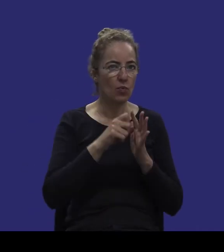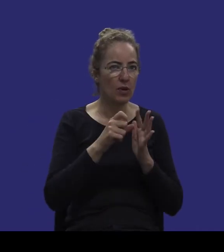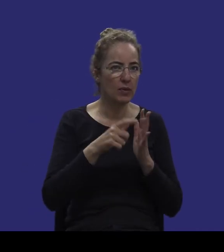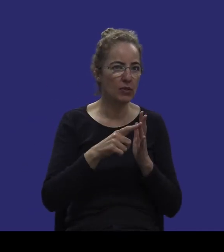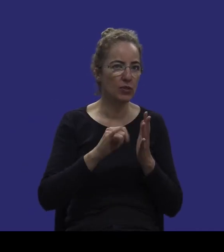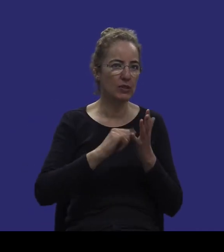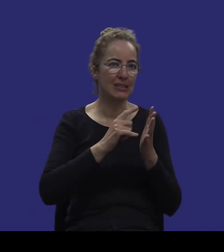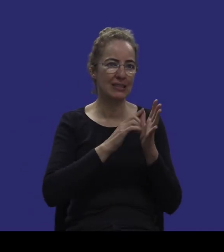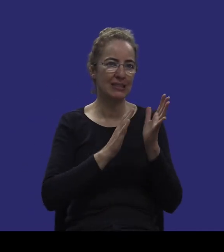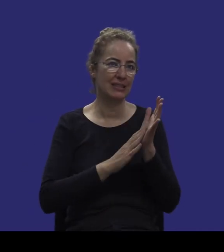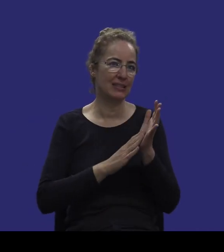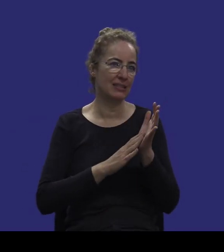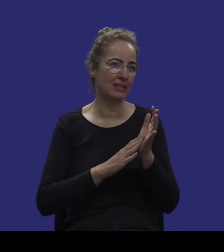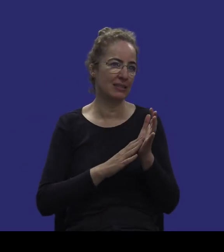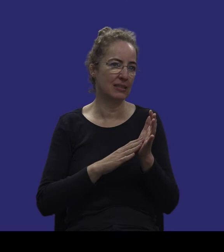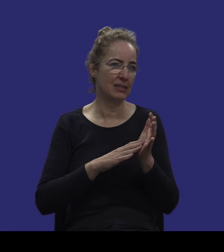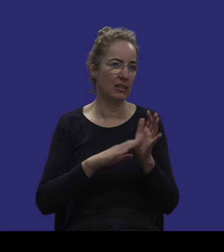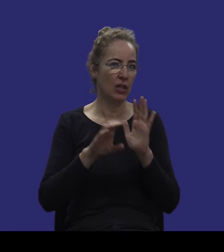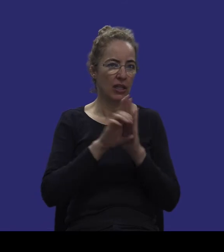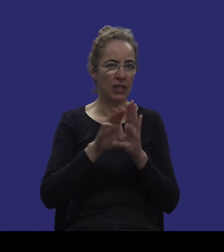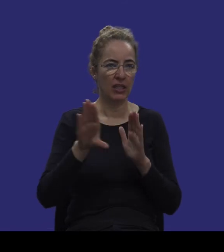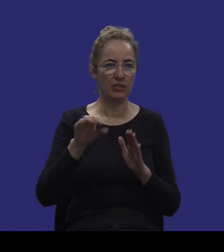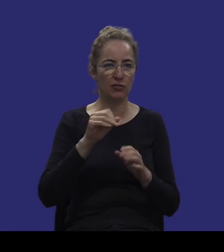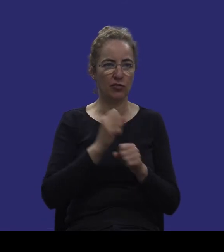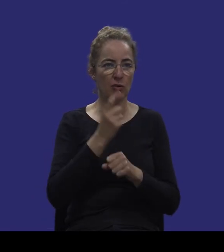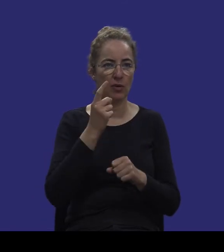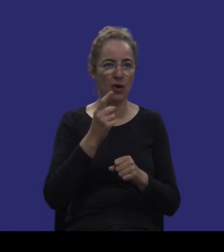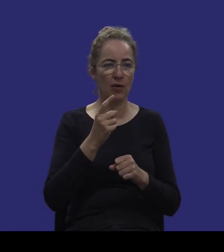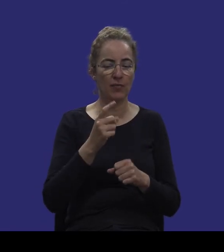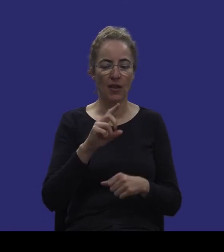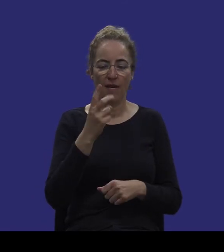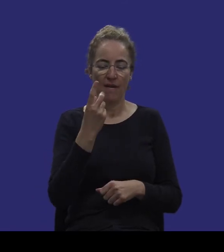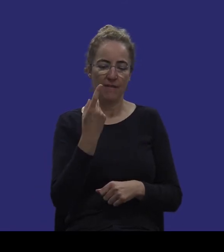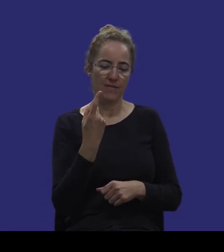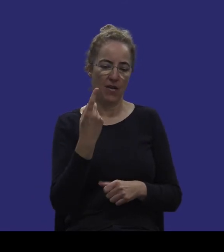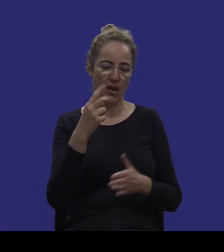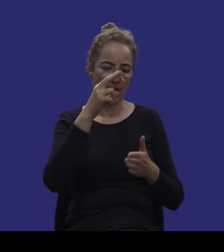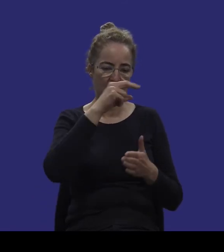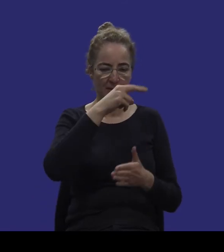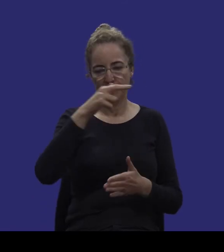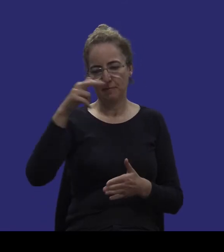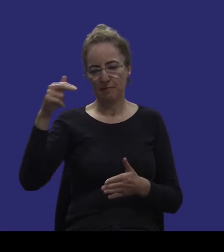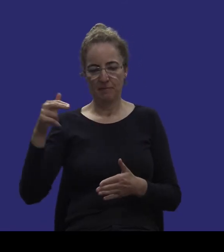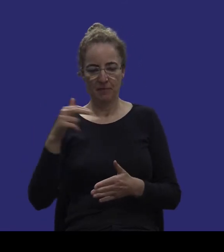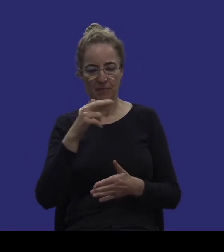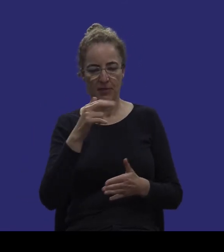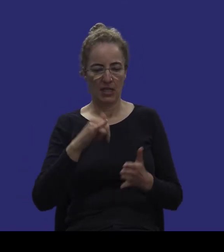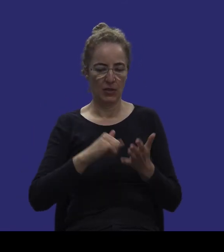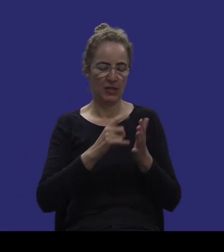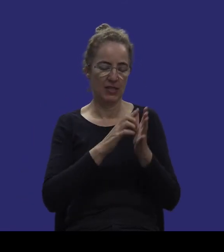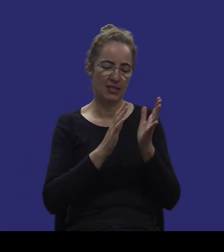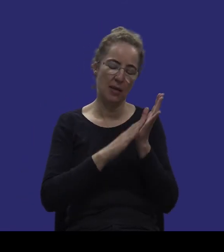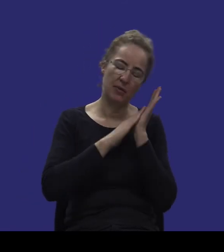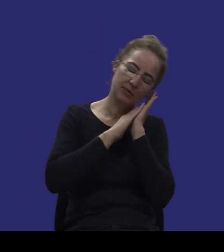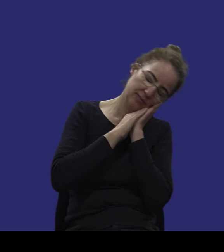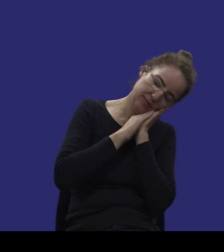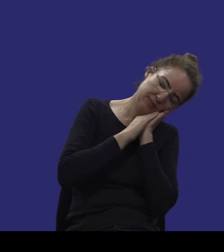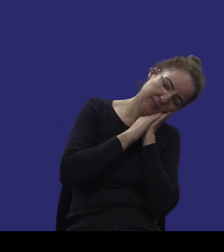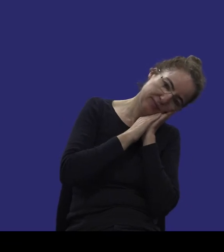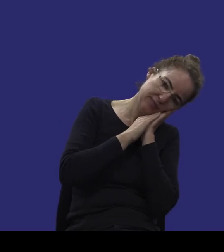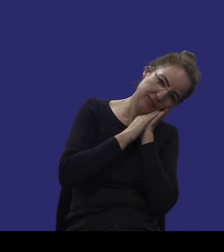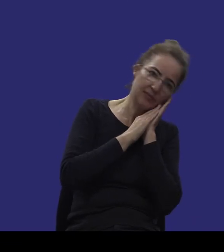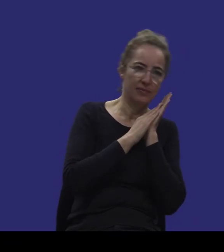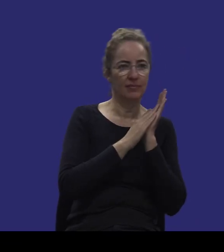from God. For our first step, colour in Samuel laying in his bed. Alright, let's get